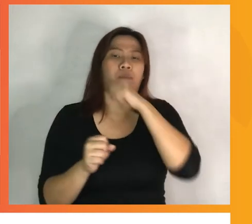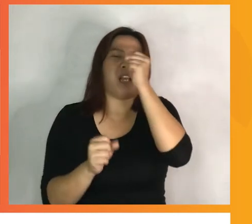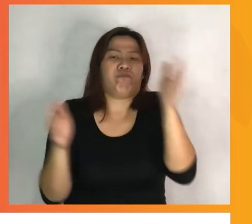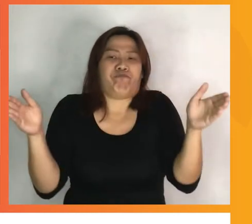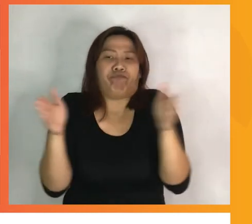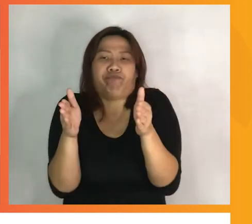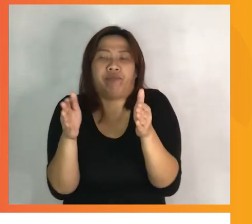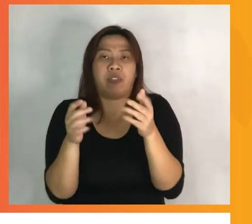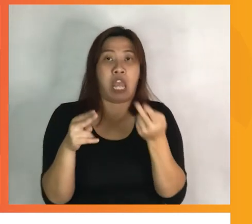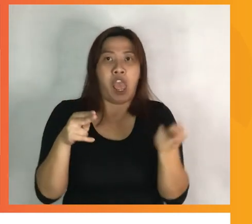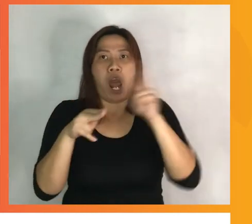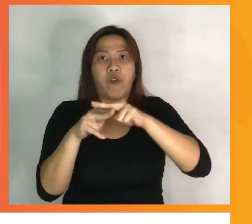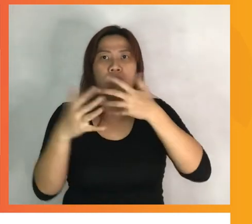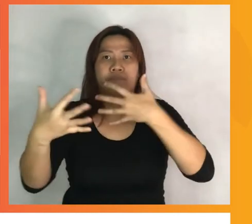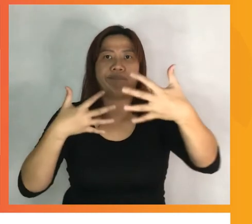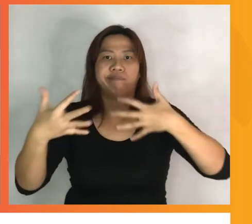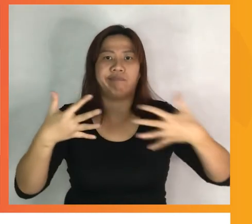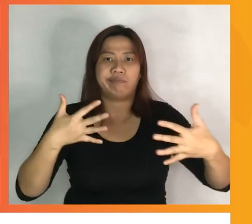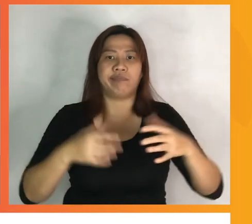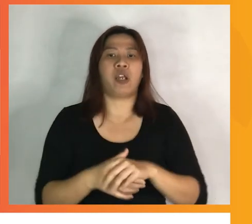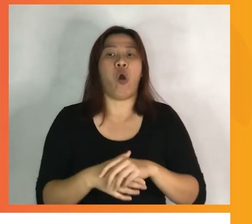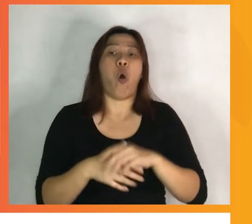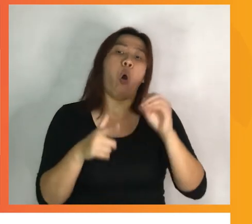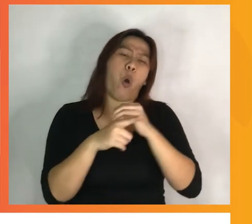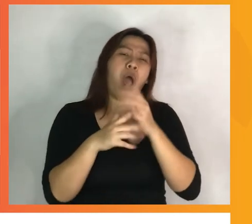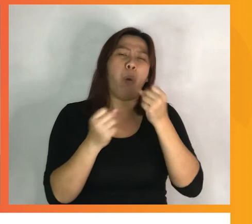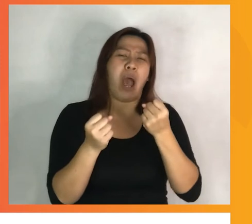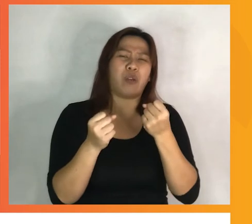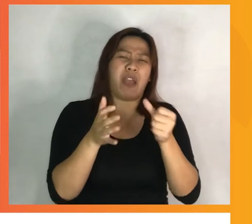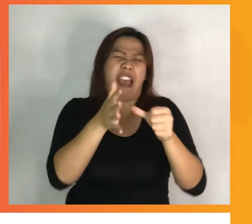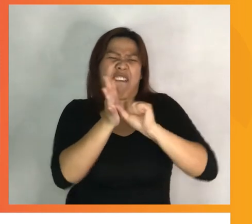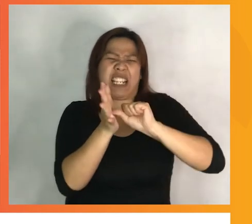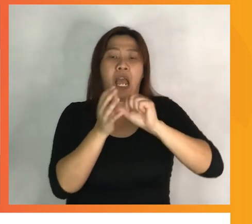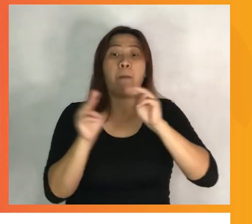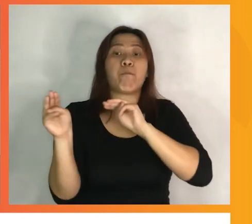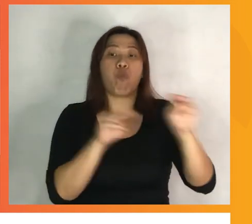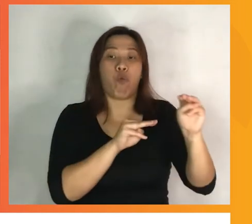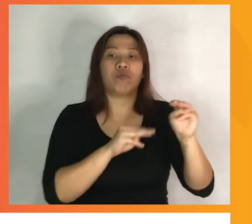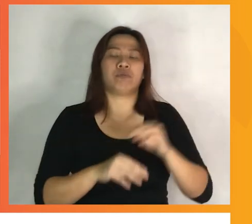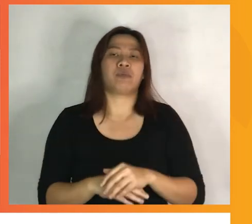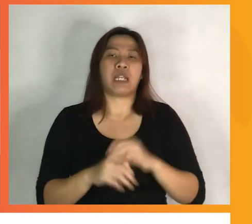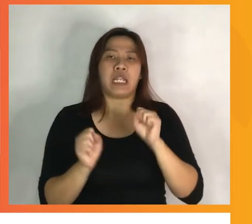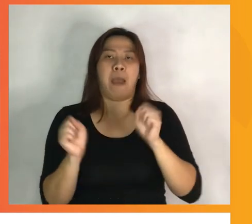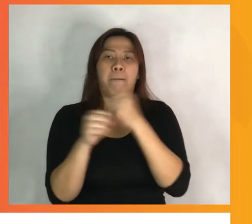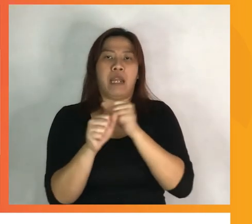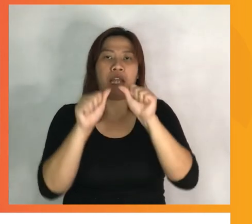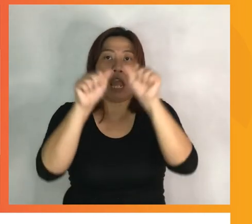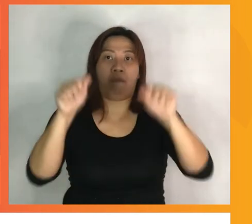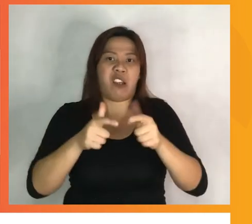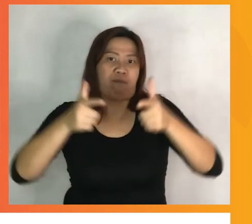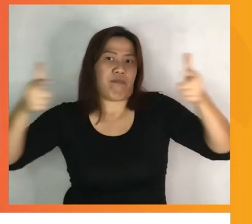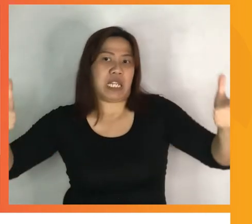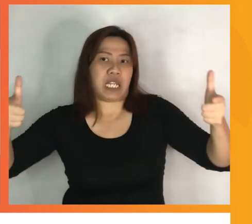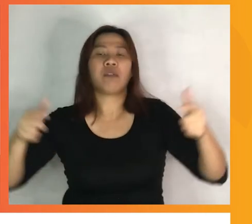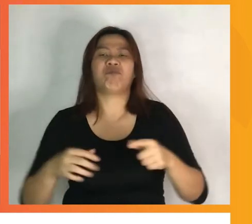smaller. This increases interaction. If, on the other hand, we want to emphasize movement and mobility, then we can make the